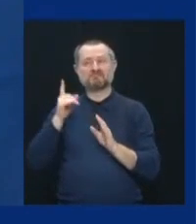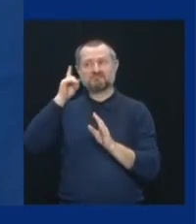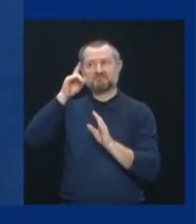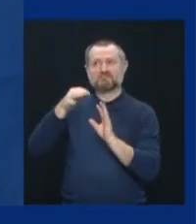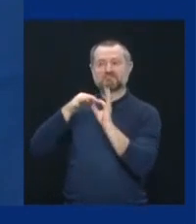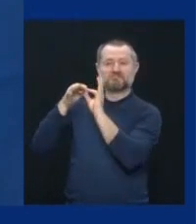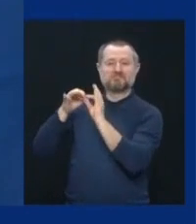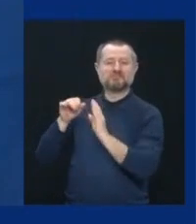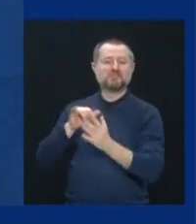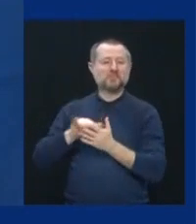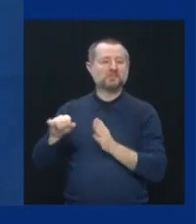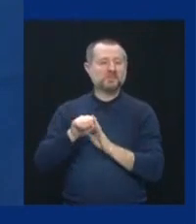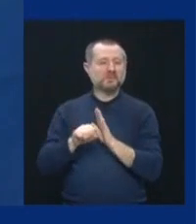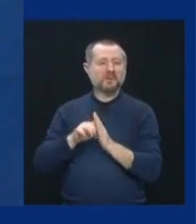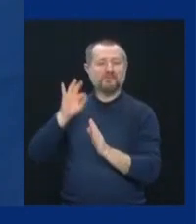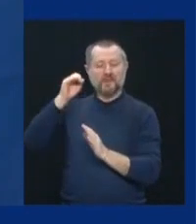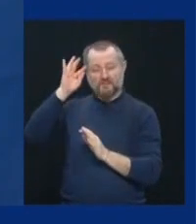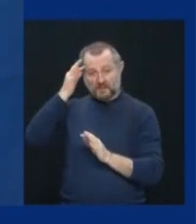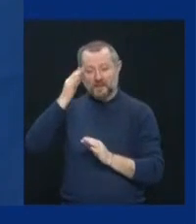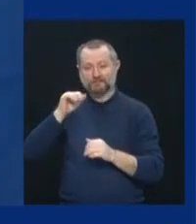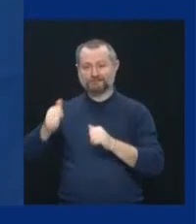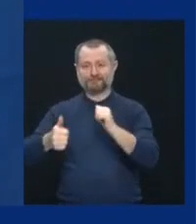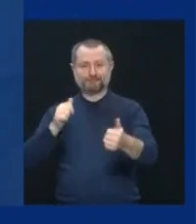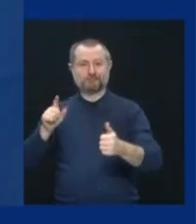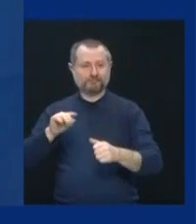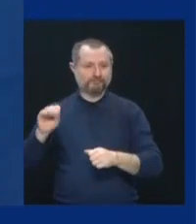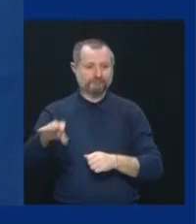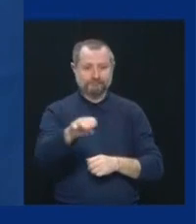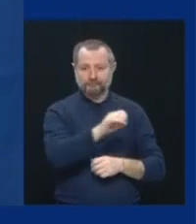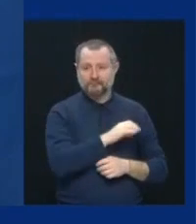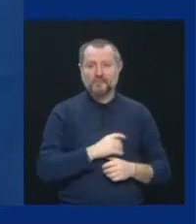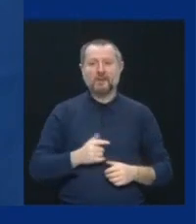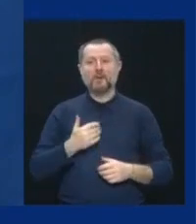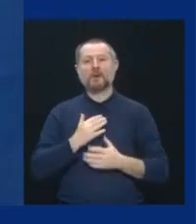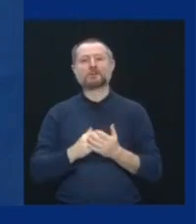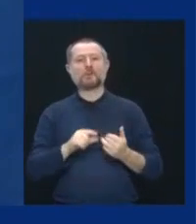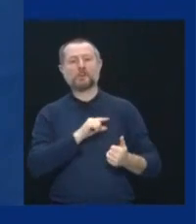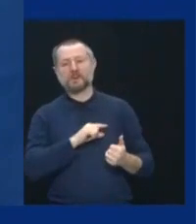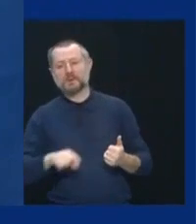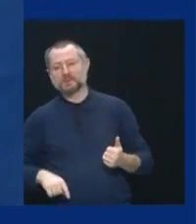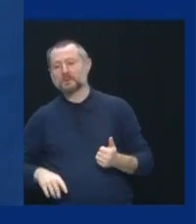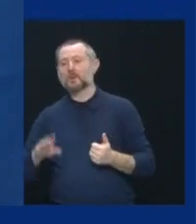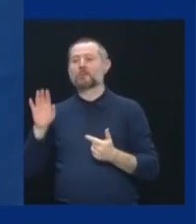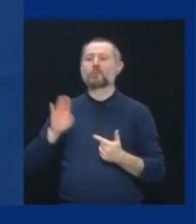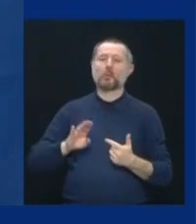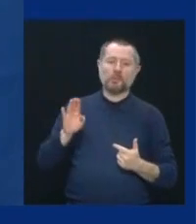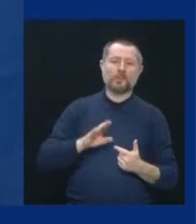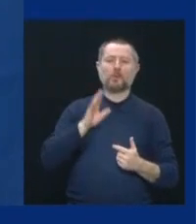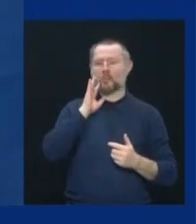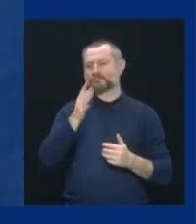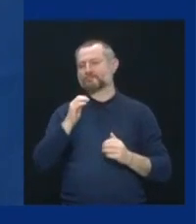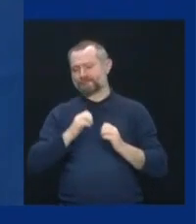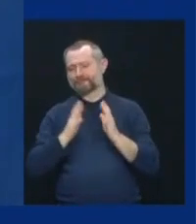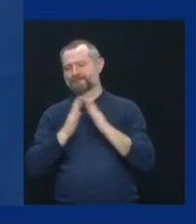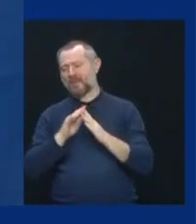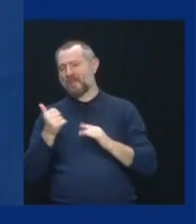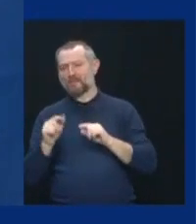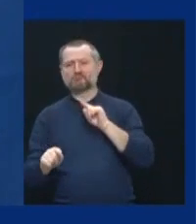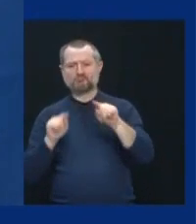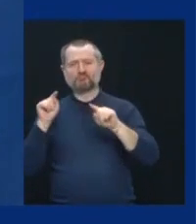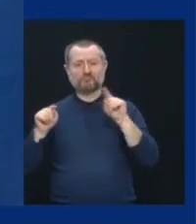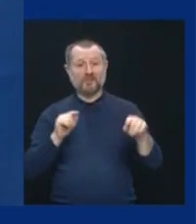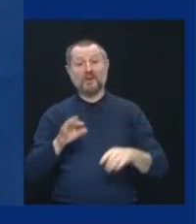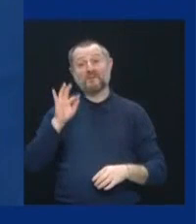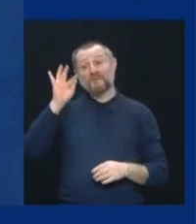FEMA-operated joint venture sites. We now have one in Queens and Brooklyn. We're working for others upstate. But that's feds directly